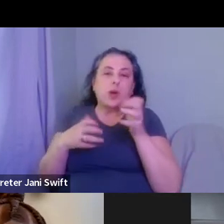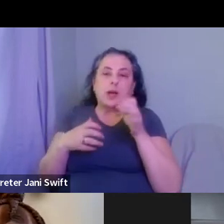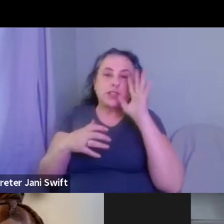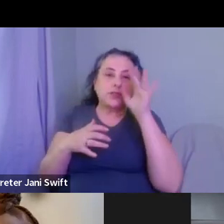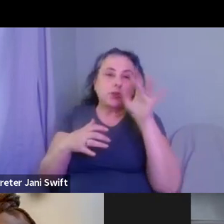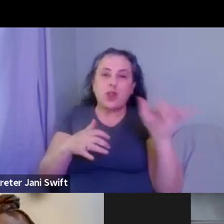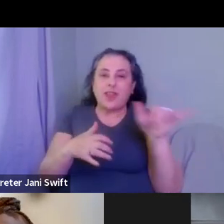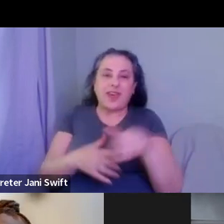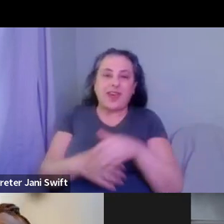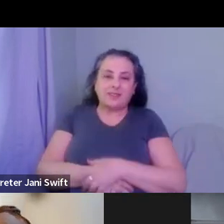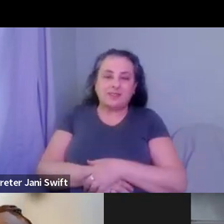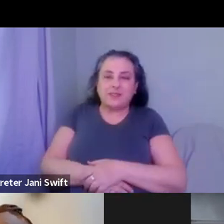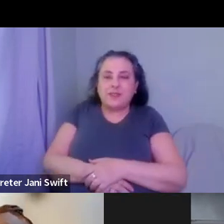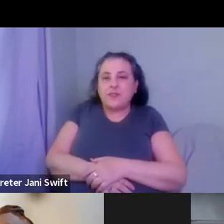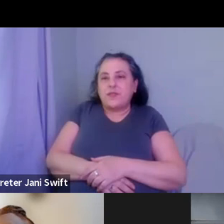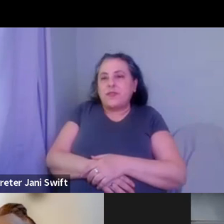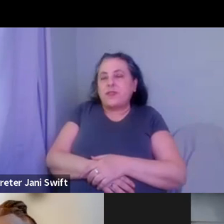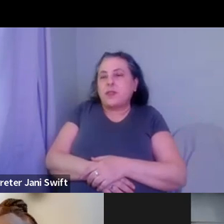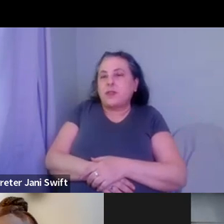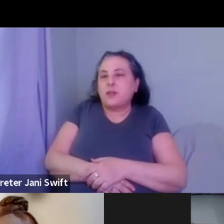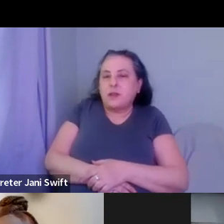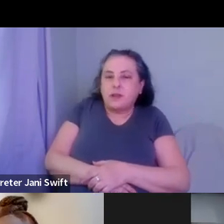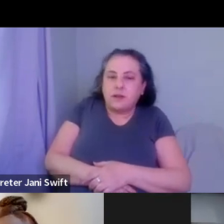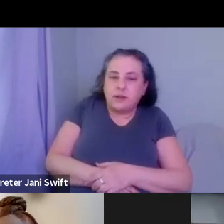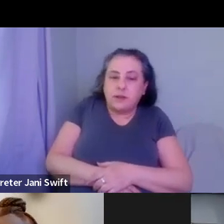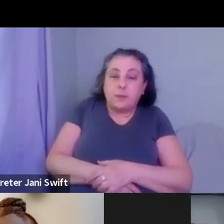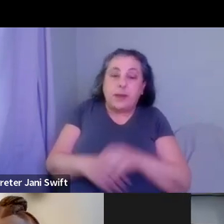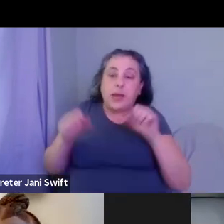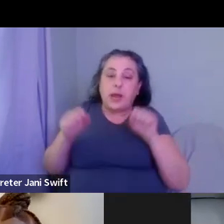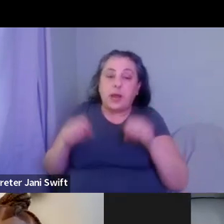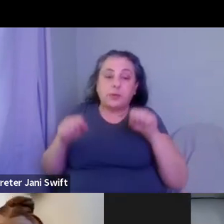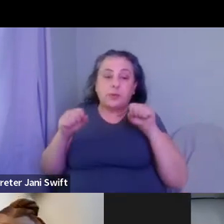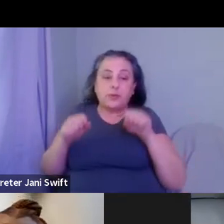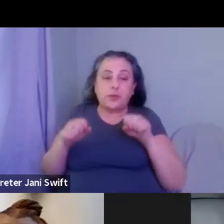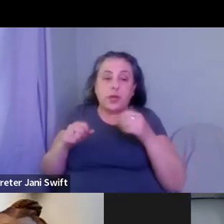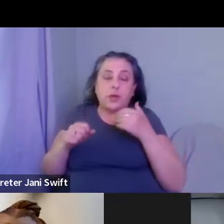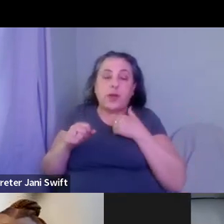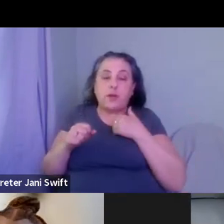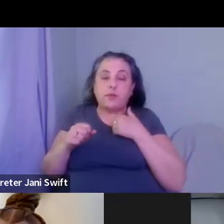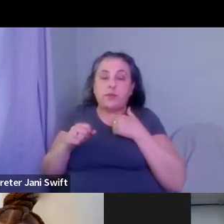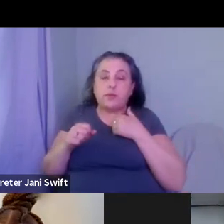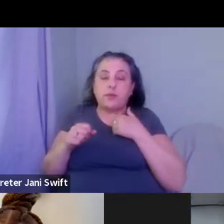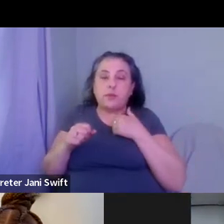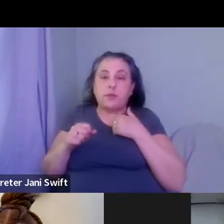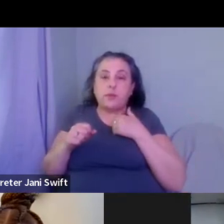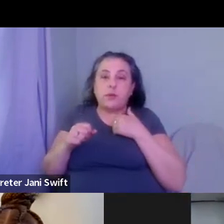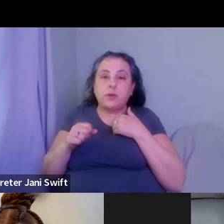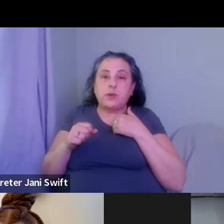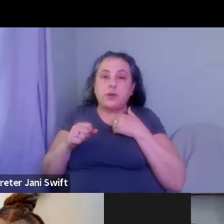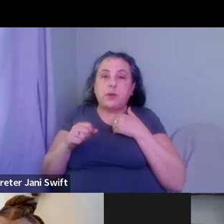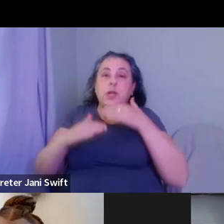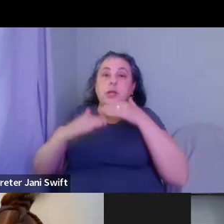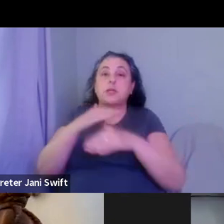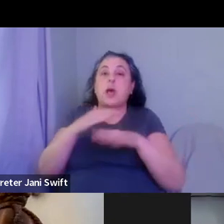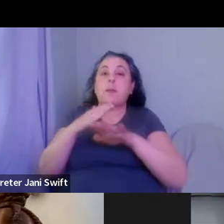future like that? And so with being able to have a sub-minimum